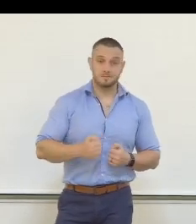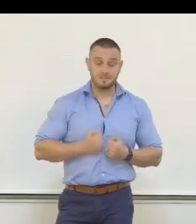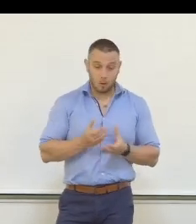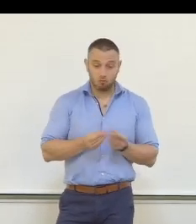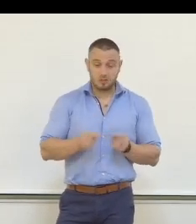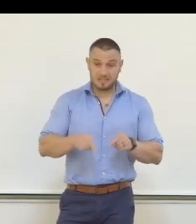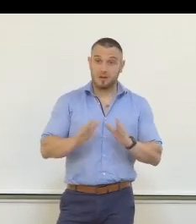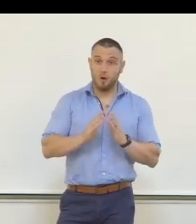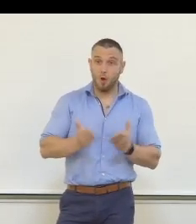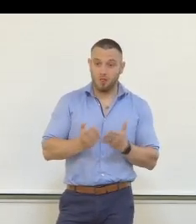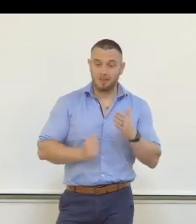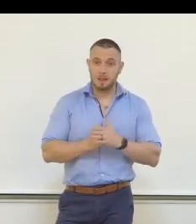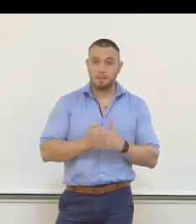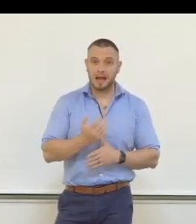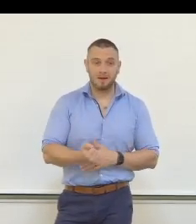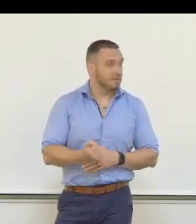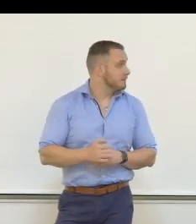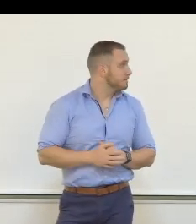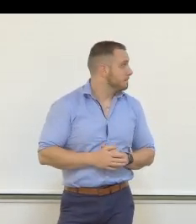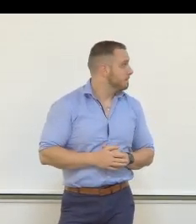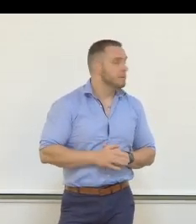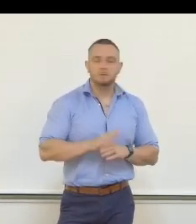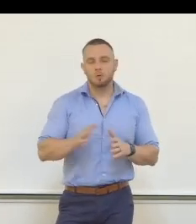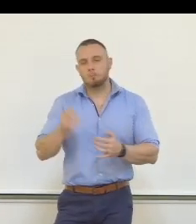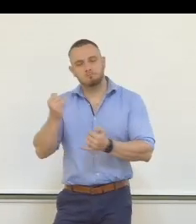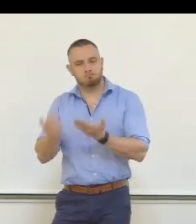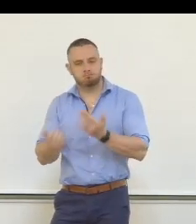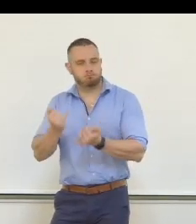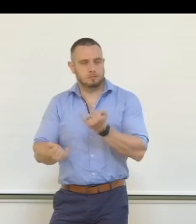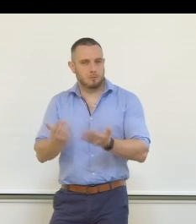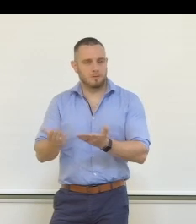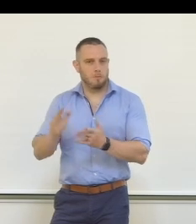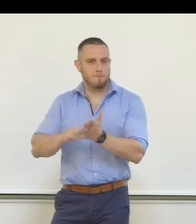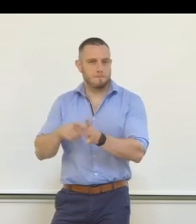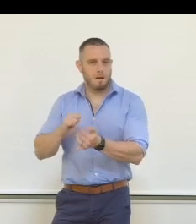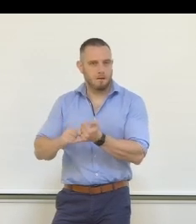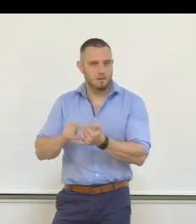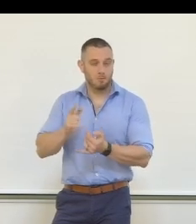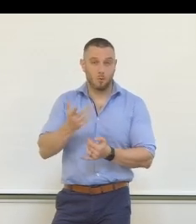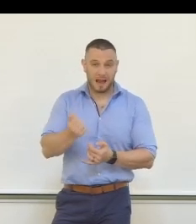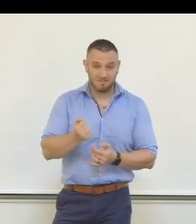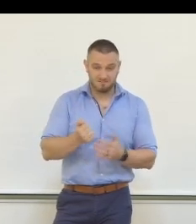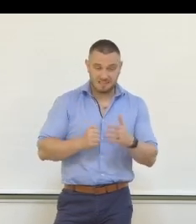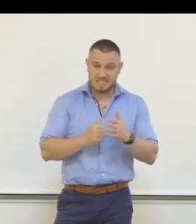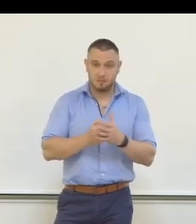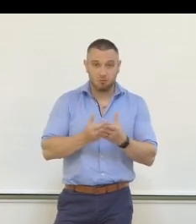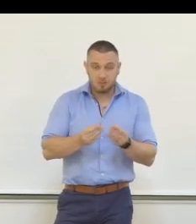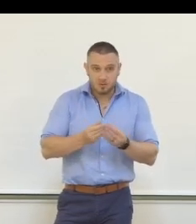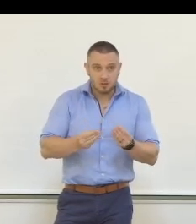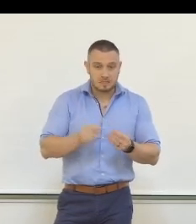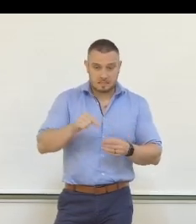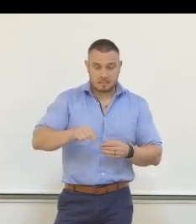well. So we have, not as extreme as on Mars, but we have the same issues. We have limited resources on Earth as